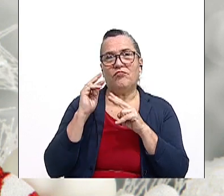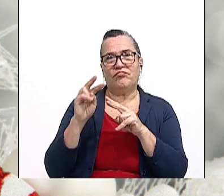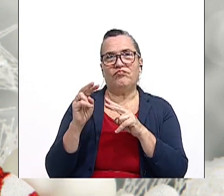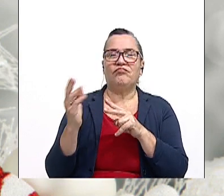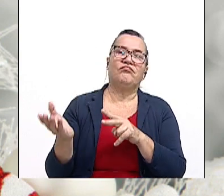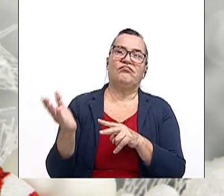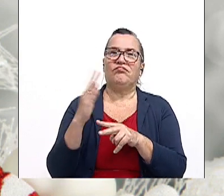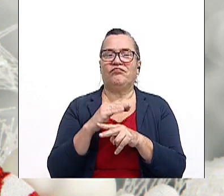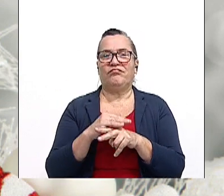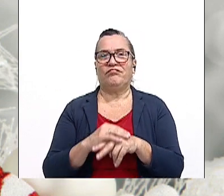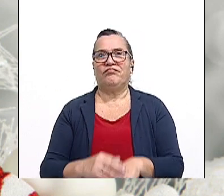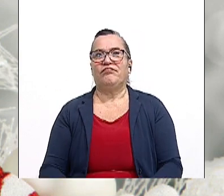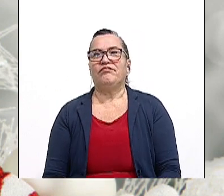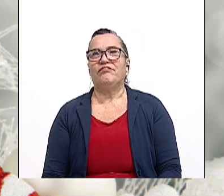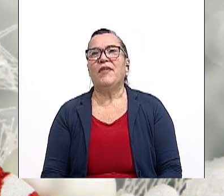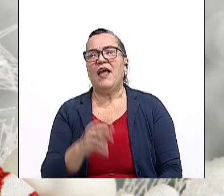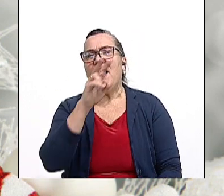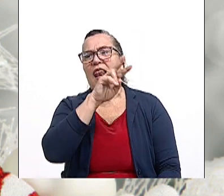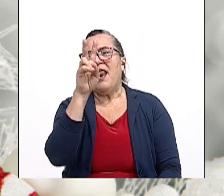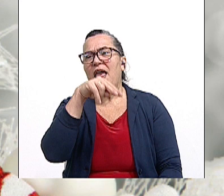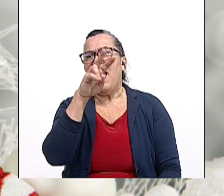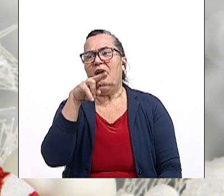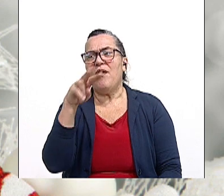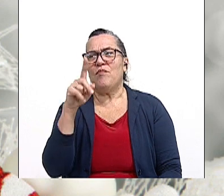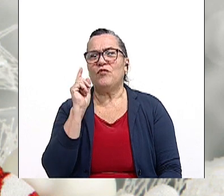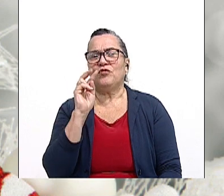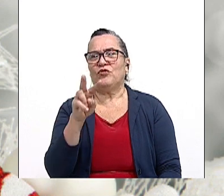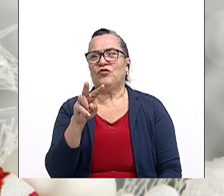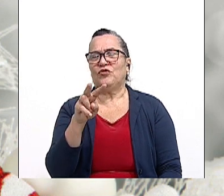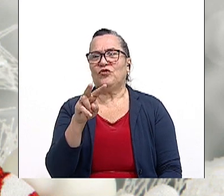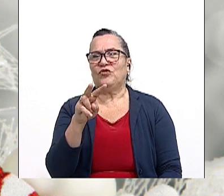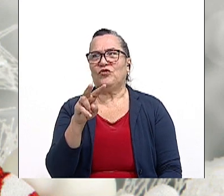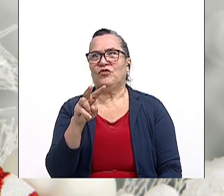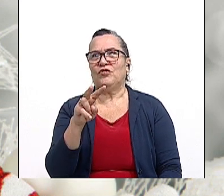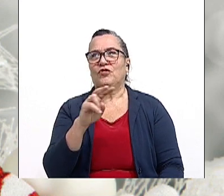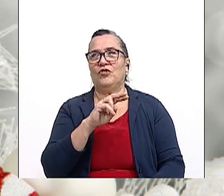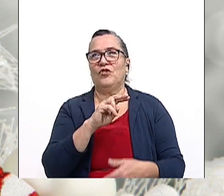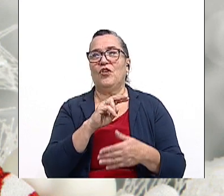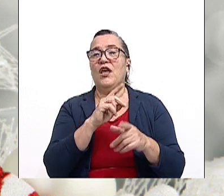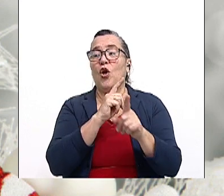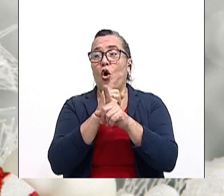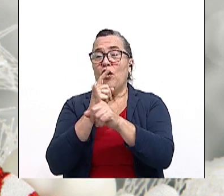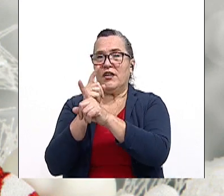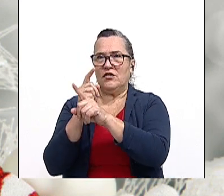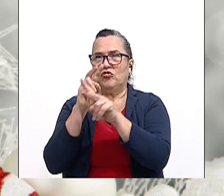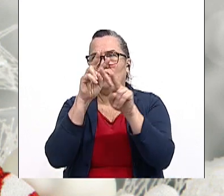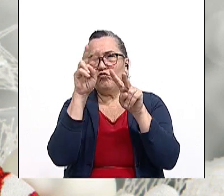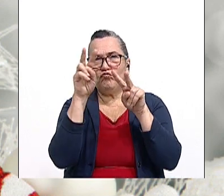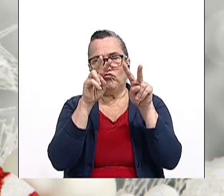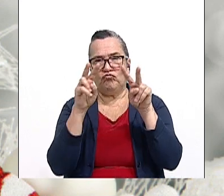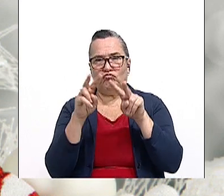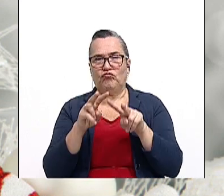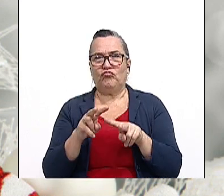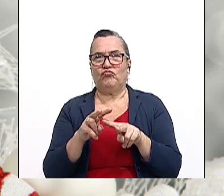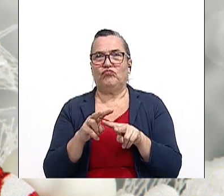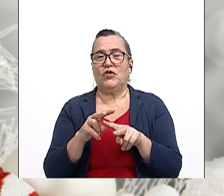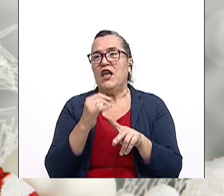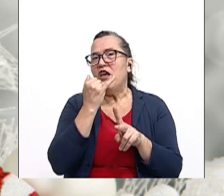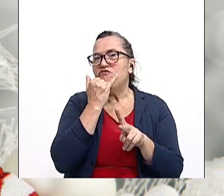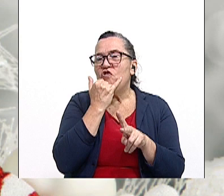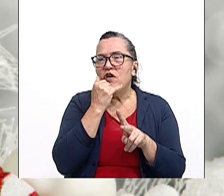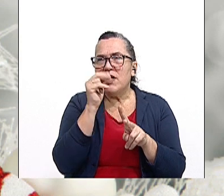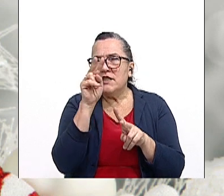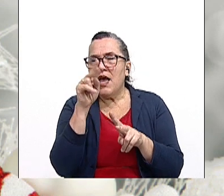so let's read the paragraph with all the corrections, okay? Without any